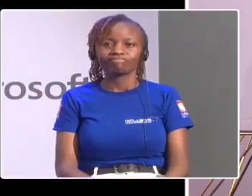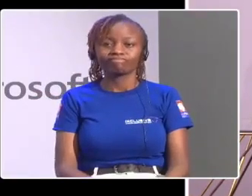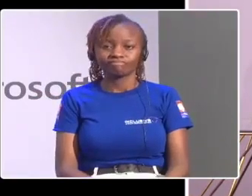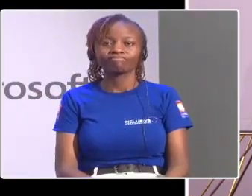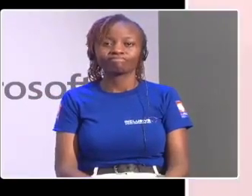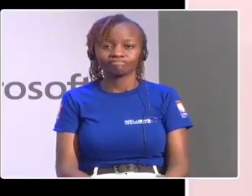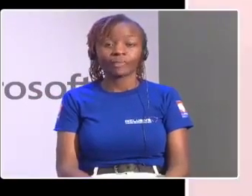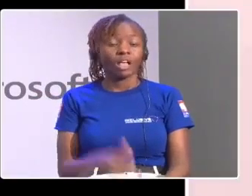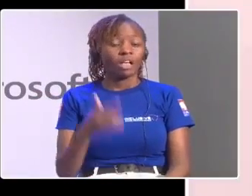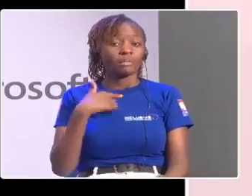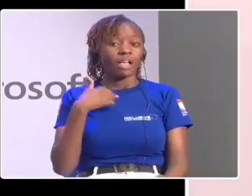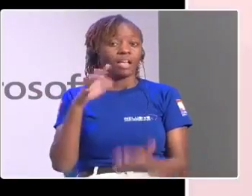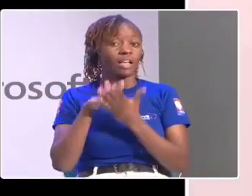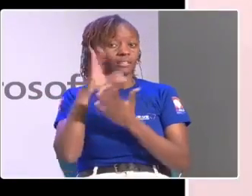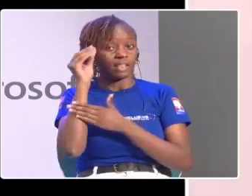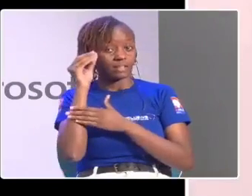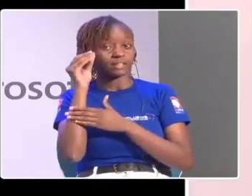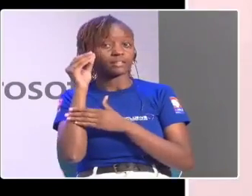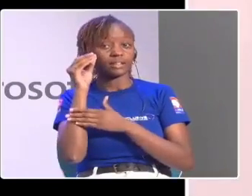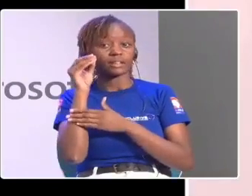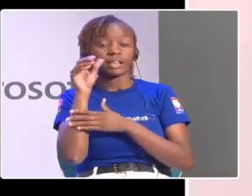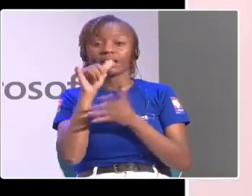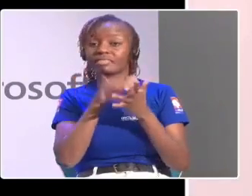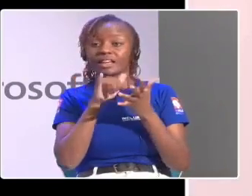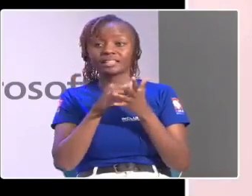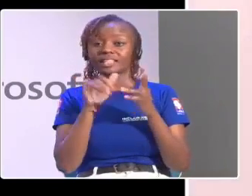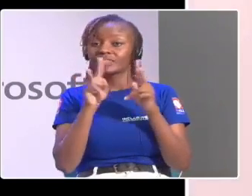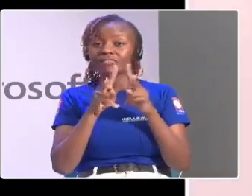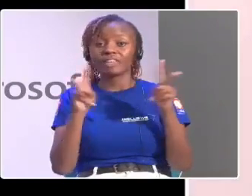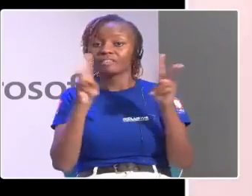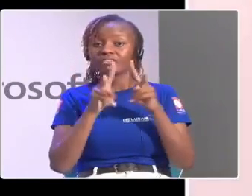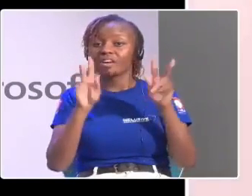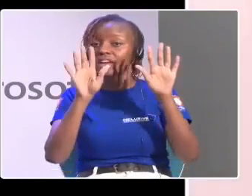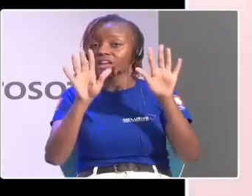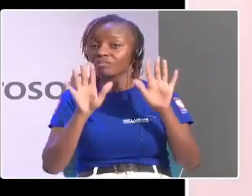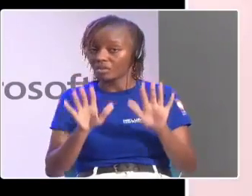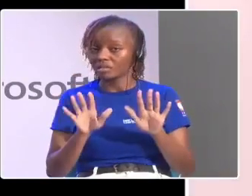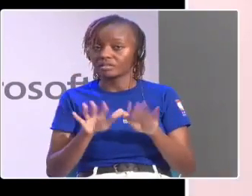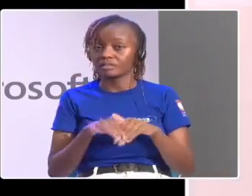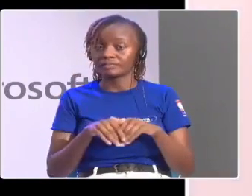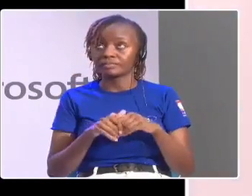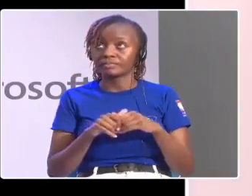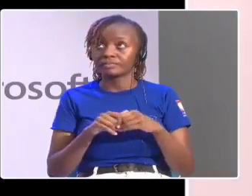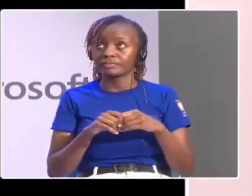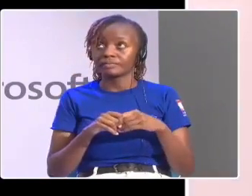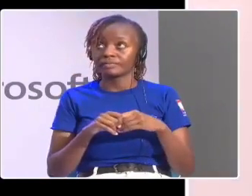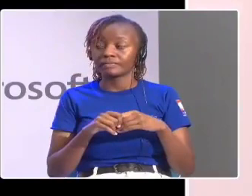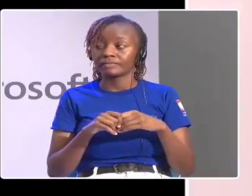What I've gotten from Sarah, it's very, very important for us to work